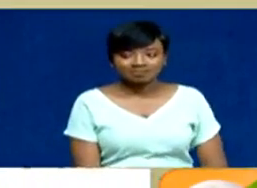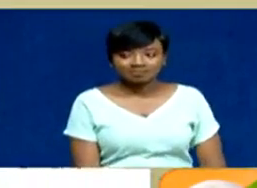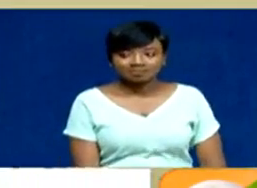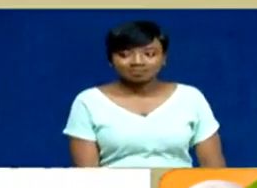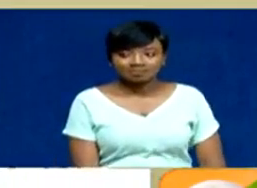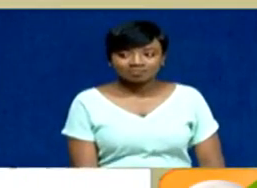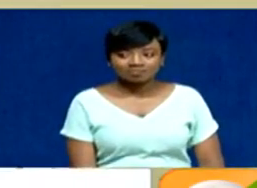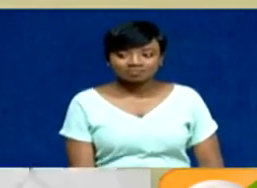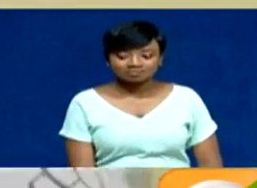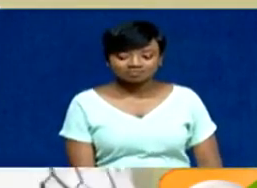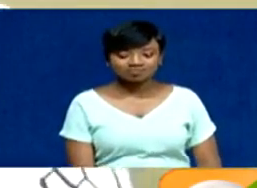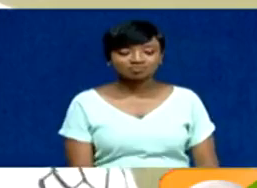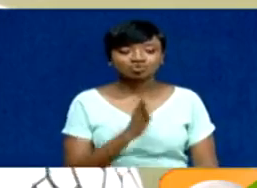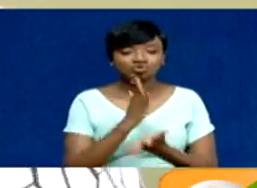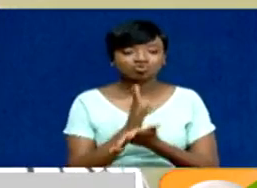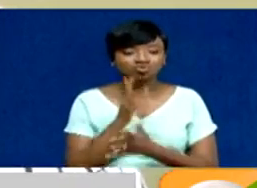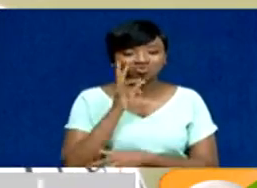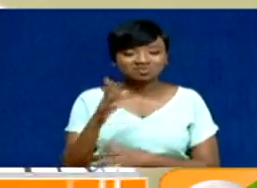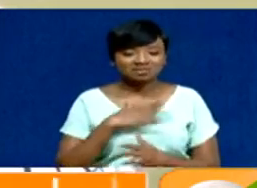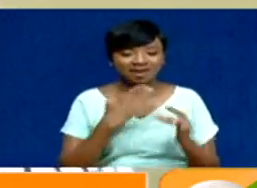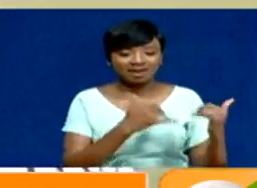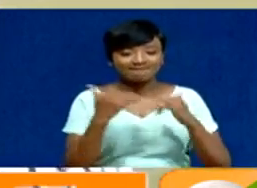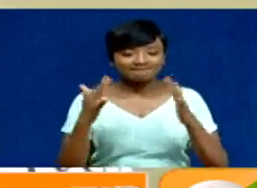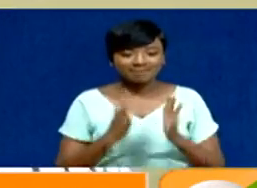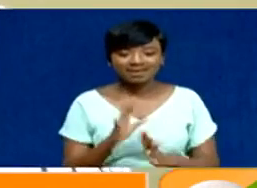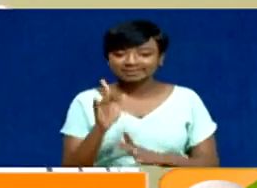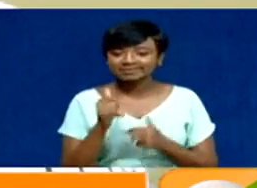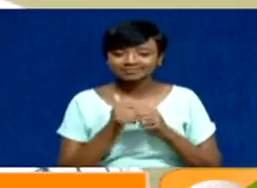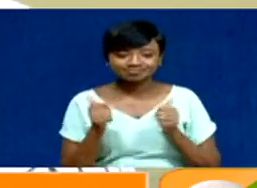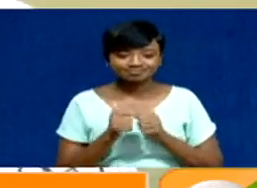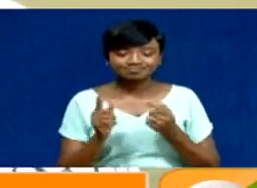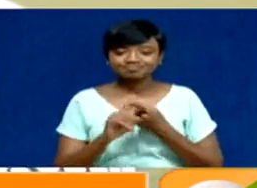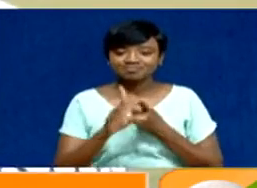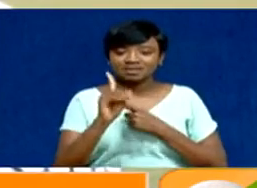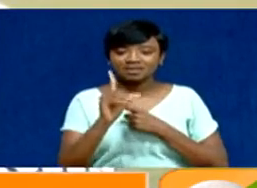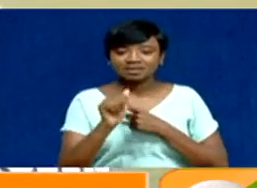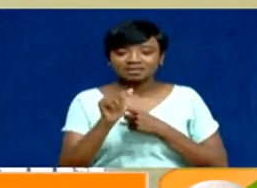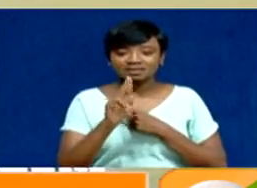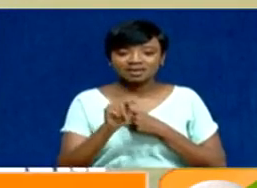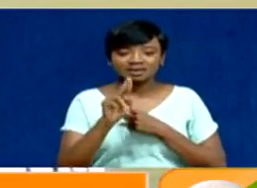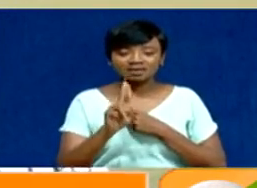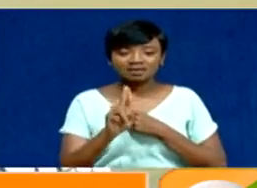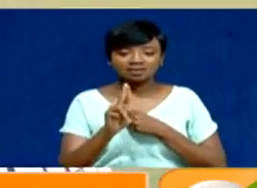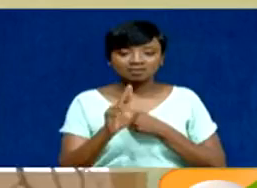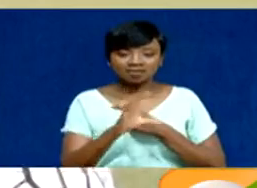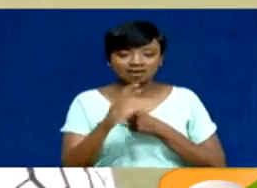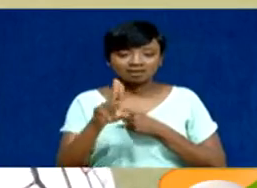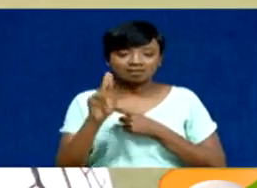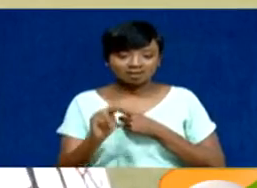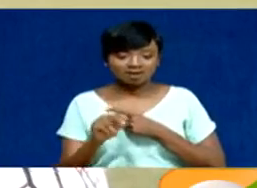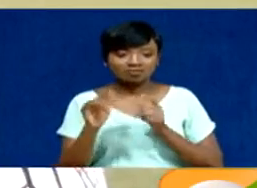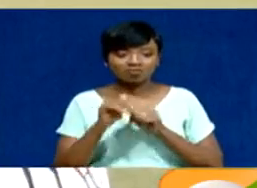Na ukiangalia wachezaji wangu wenyewe tumekuwa tunaonana especially pale kwa midfield Duncan Suita wamekuwa wamecheza mechi nzuri sana. Alafu